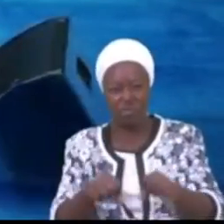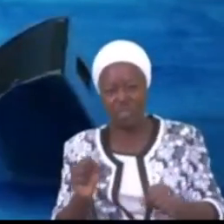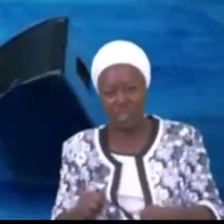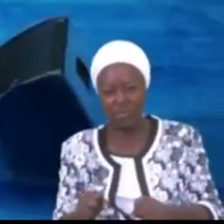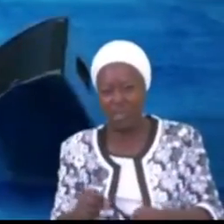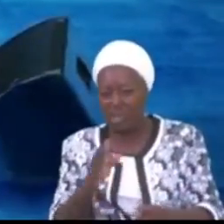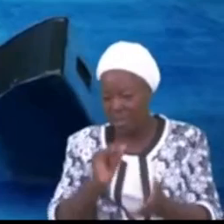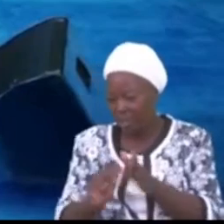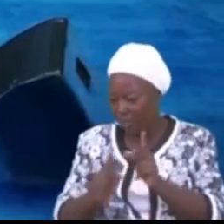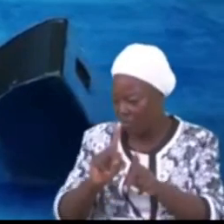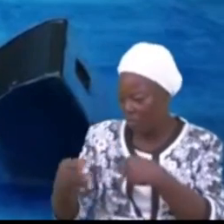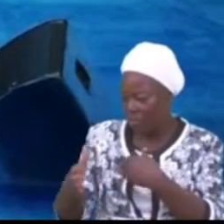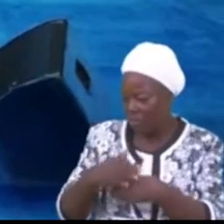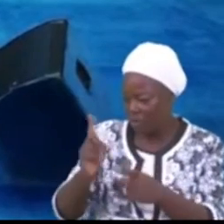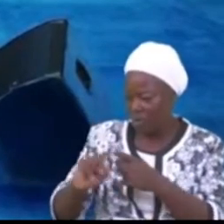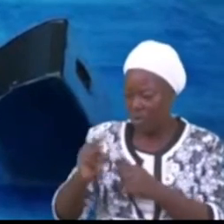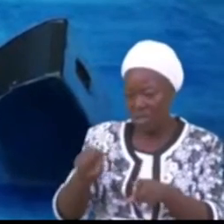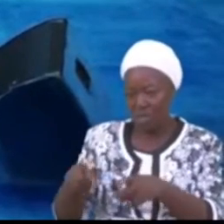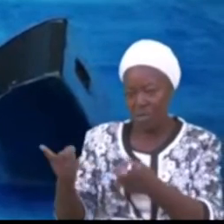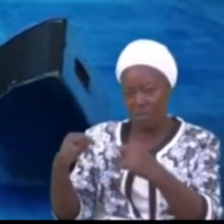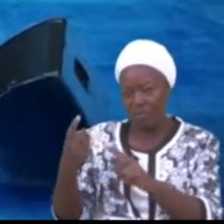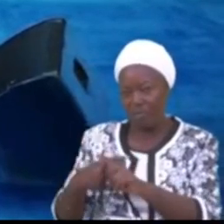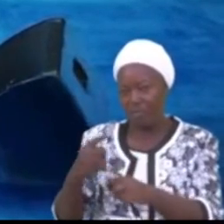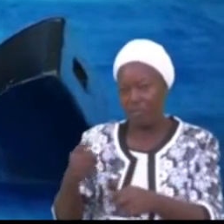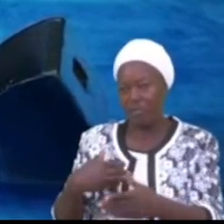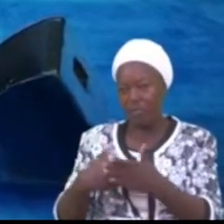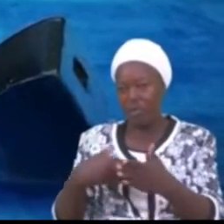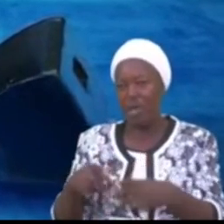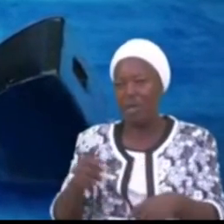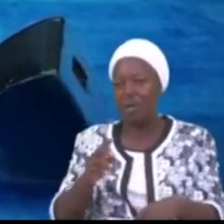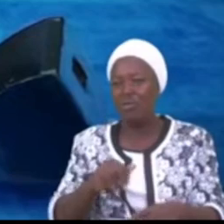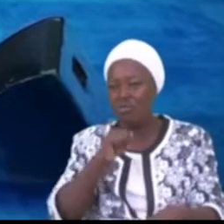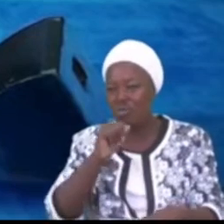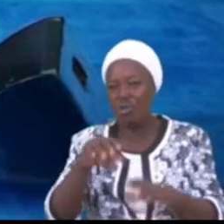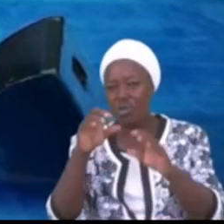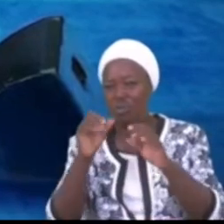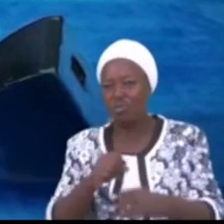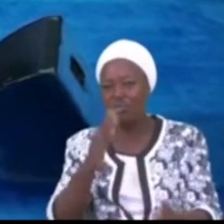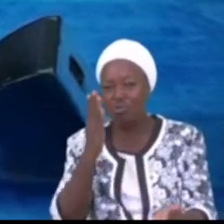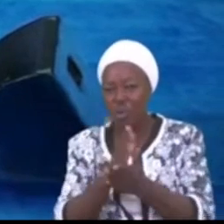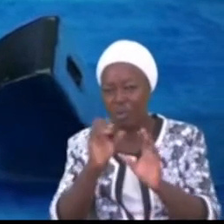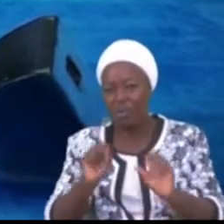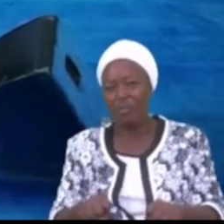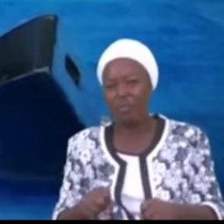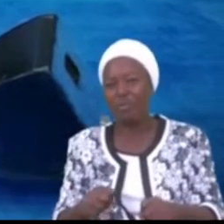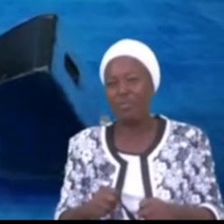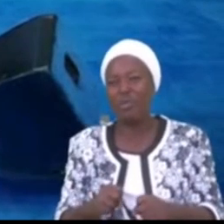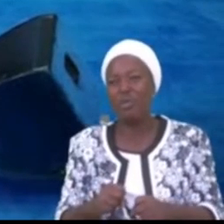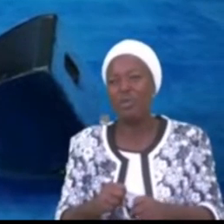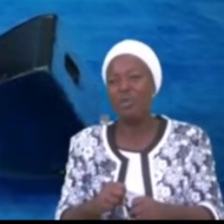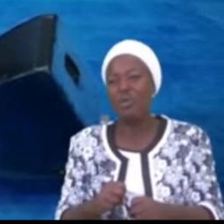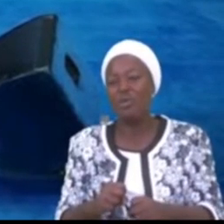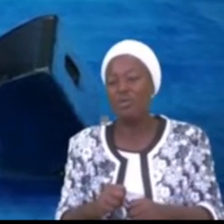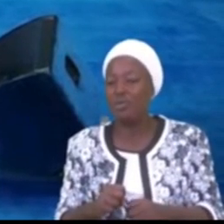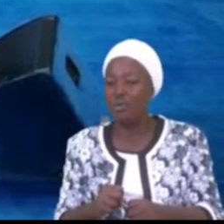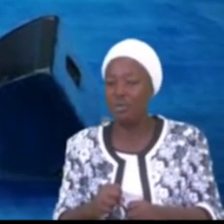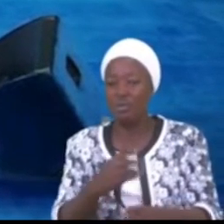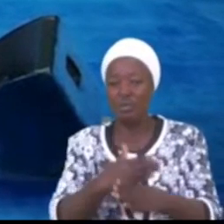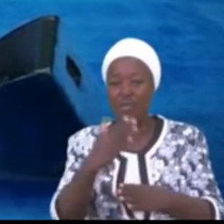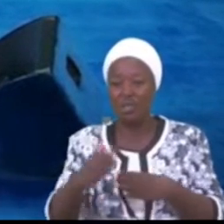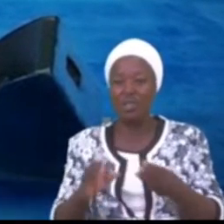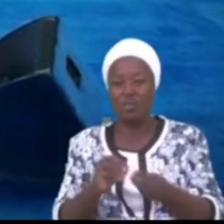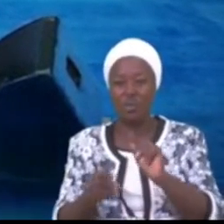go back to where they were before. Interminable. Number one, immediate emancipation